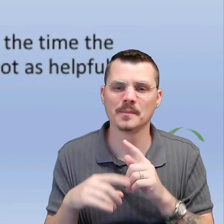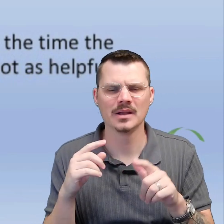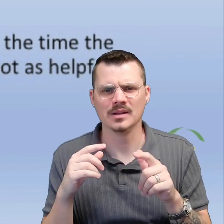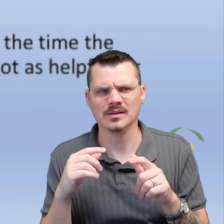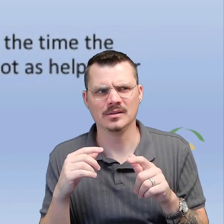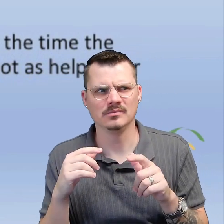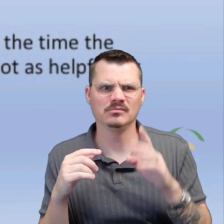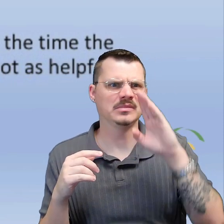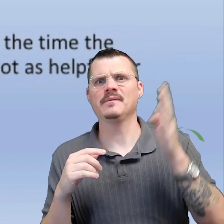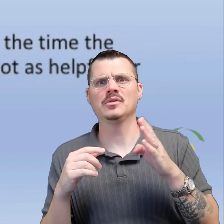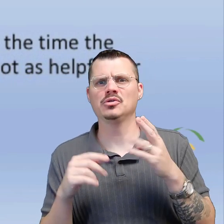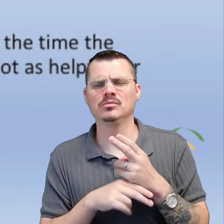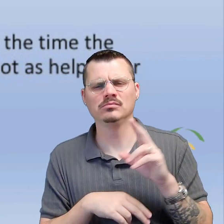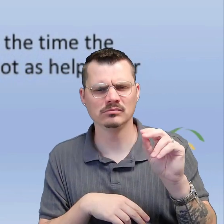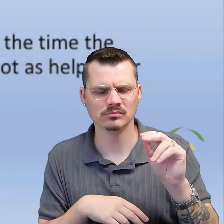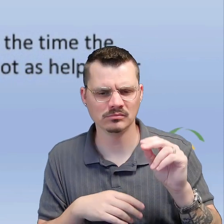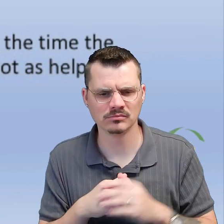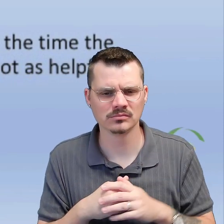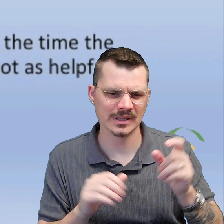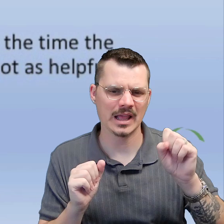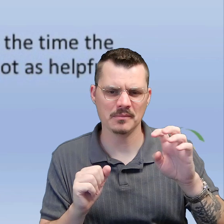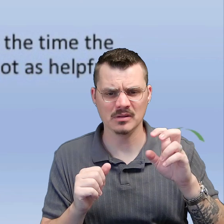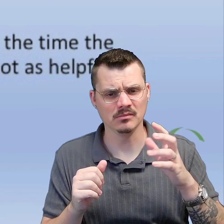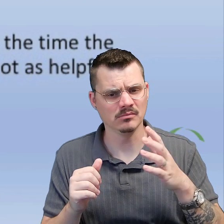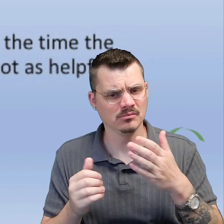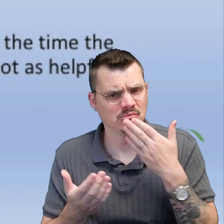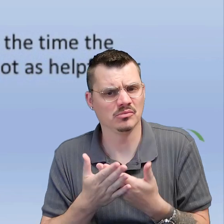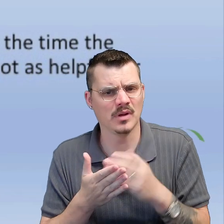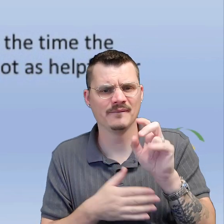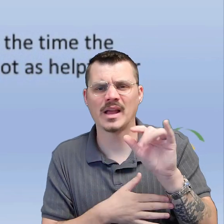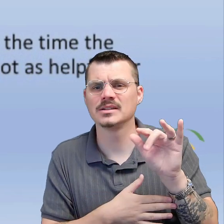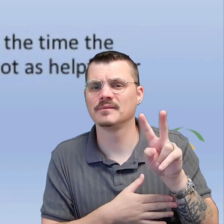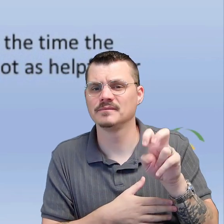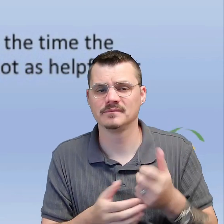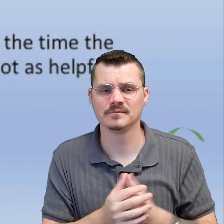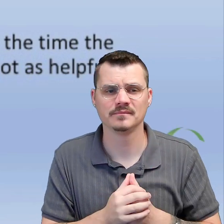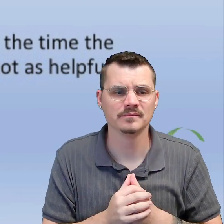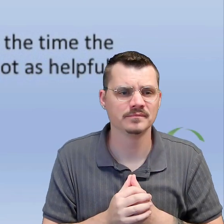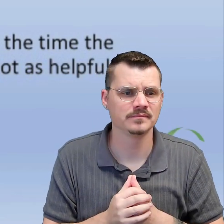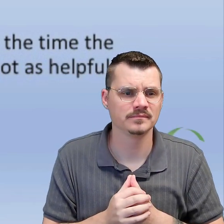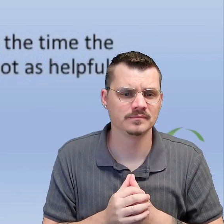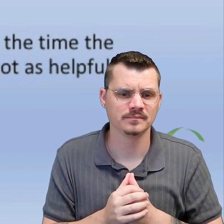But it's not unheard of either. Lithium can be a very effective medicine.